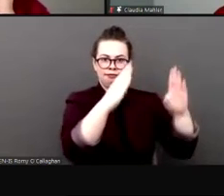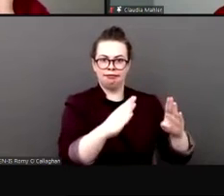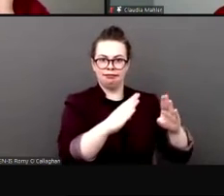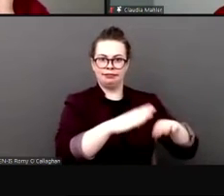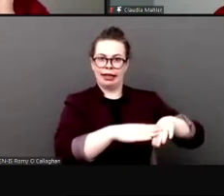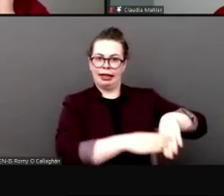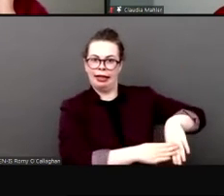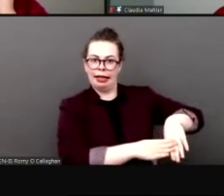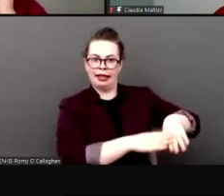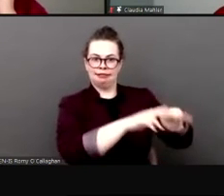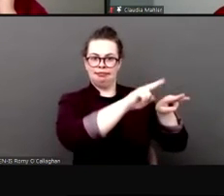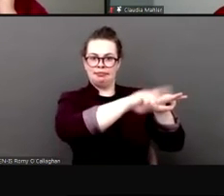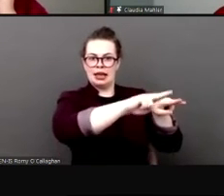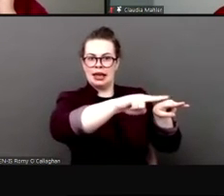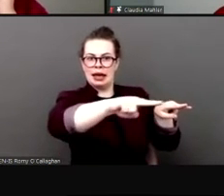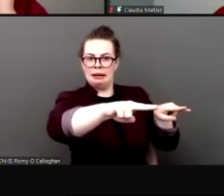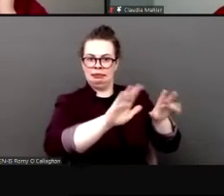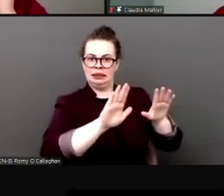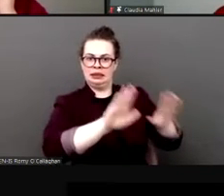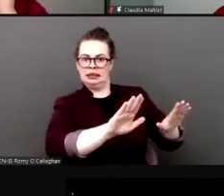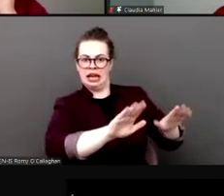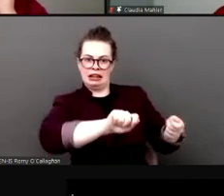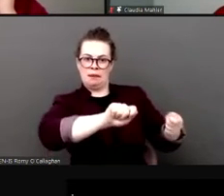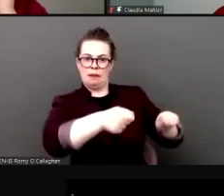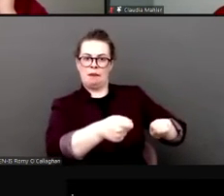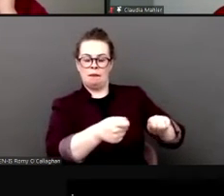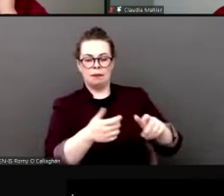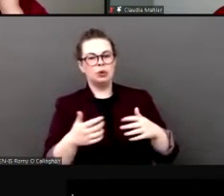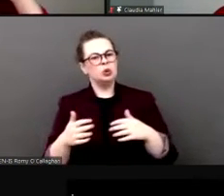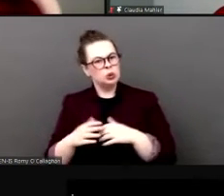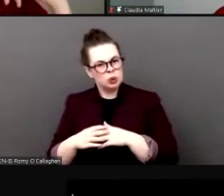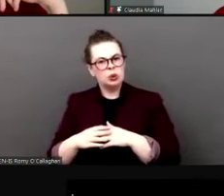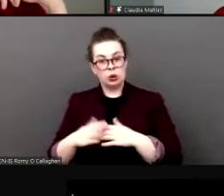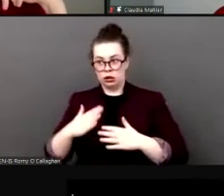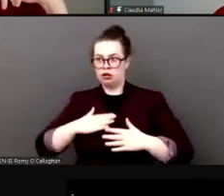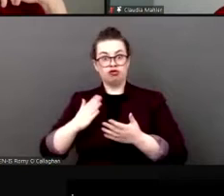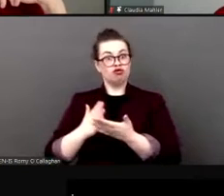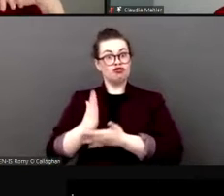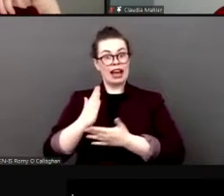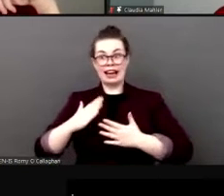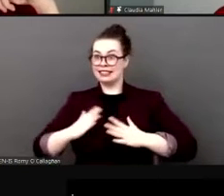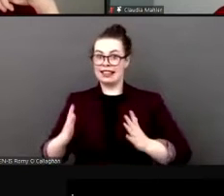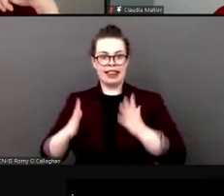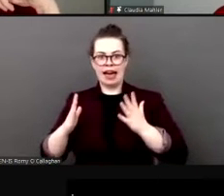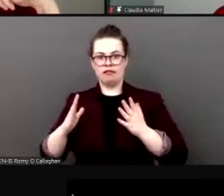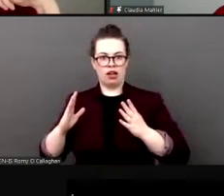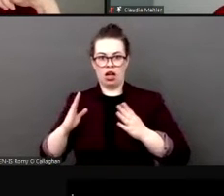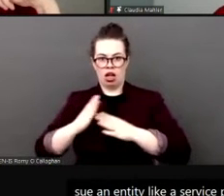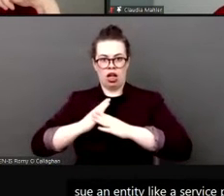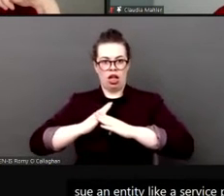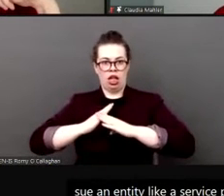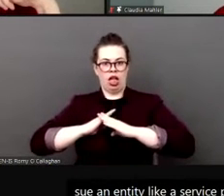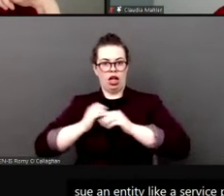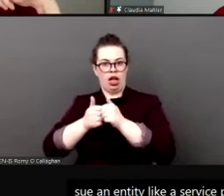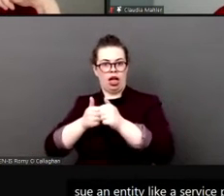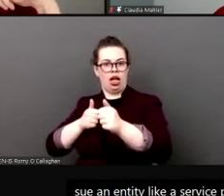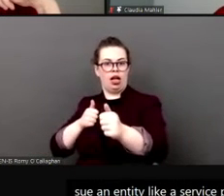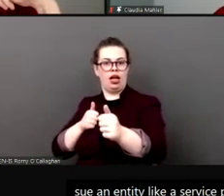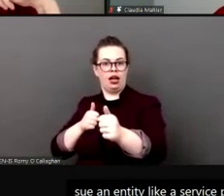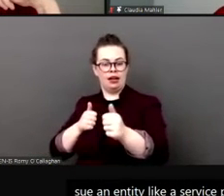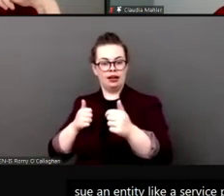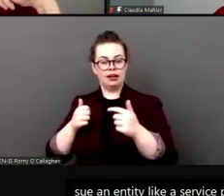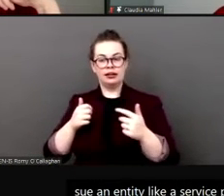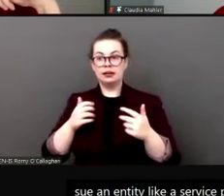to sue an entity like a service provider on whom you're going to have to rely makes it